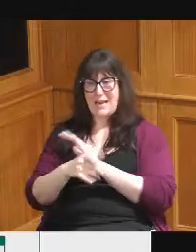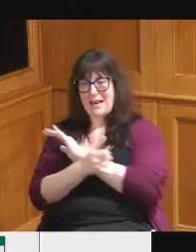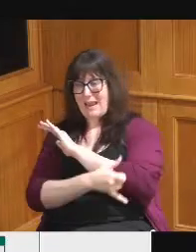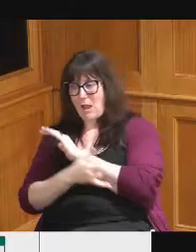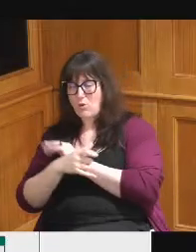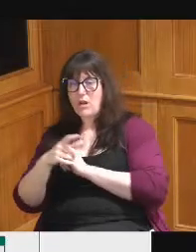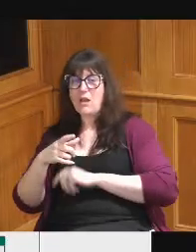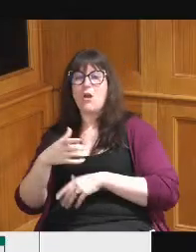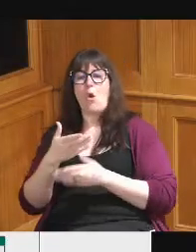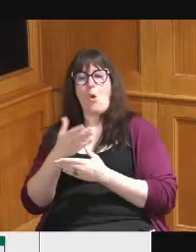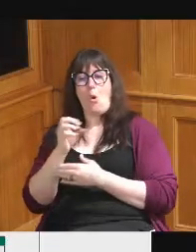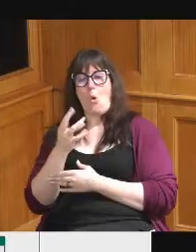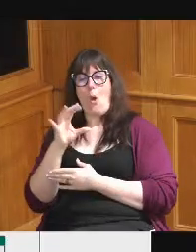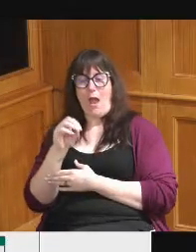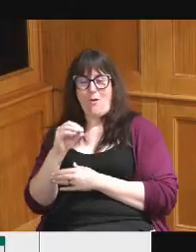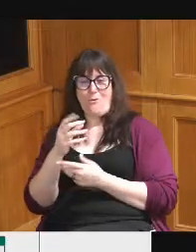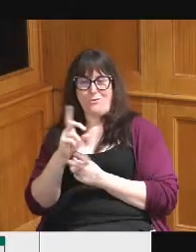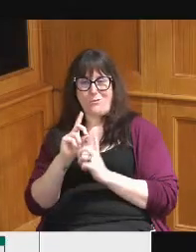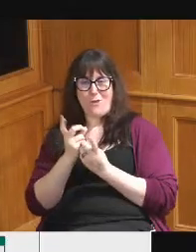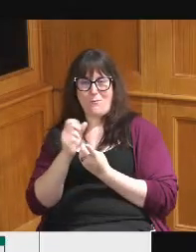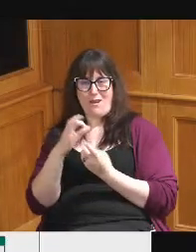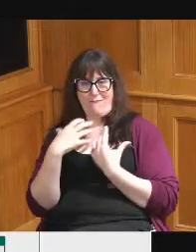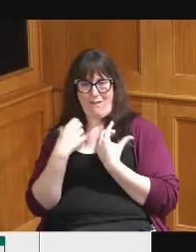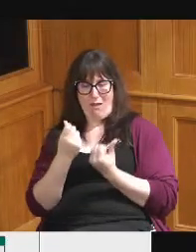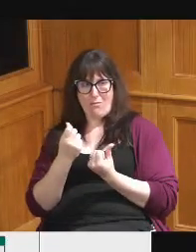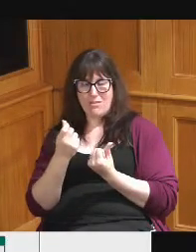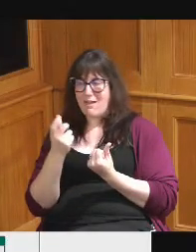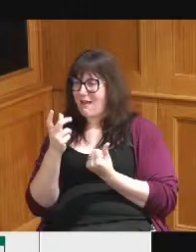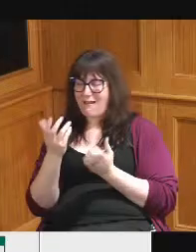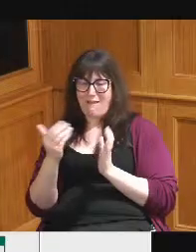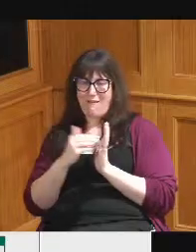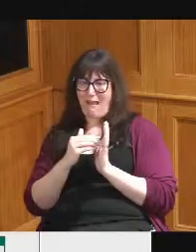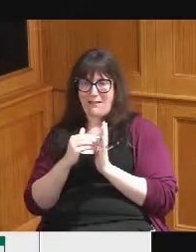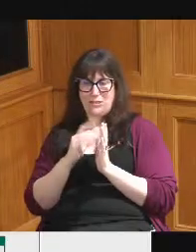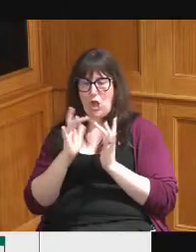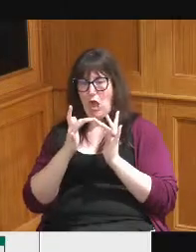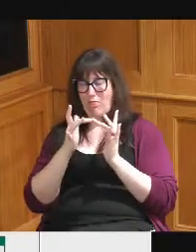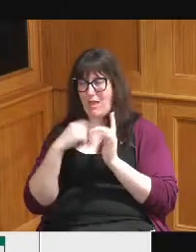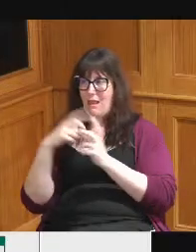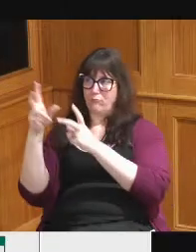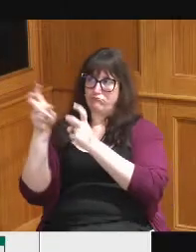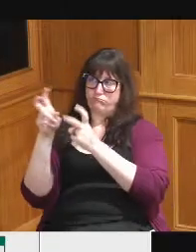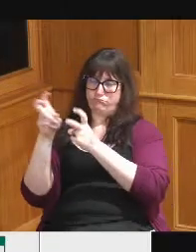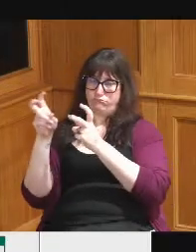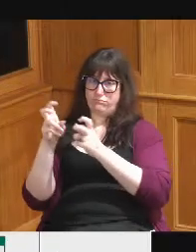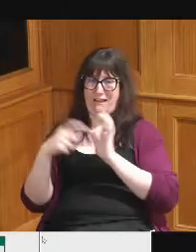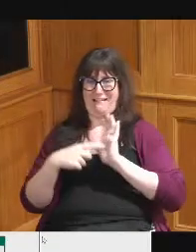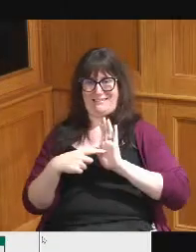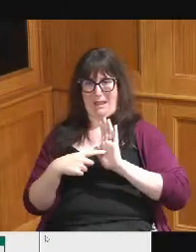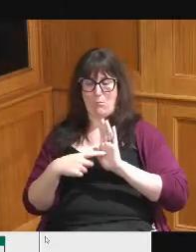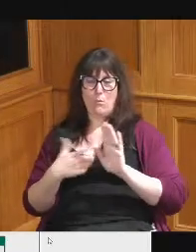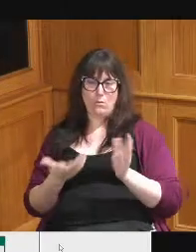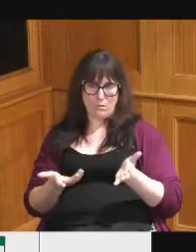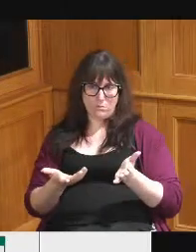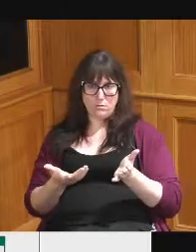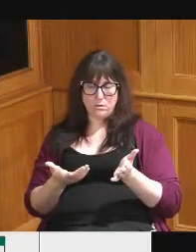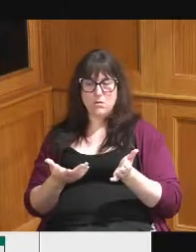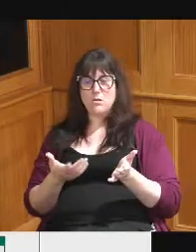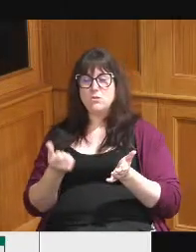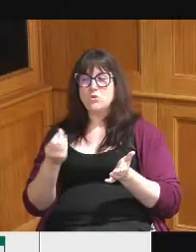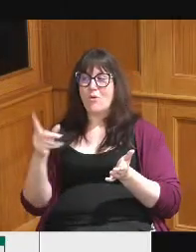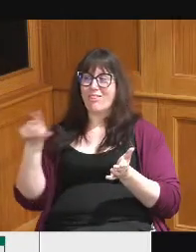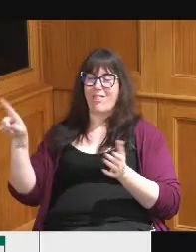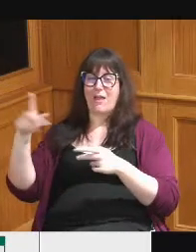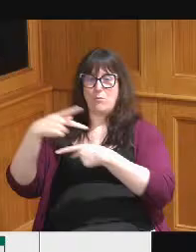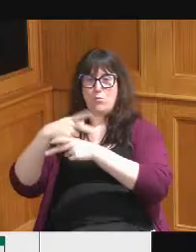of Health. And here I've just taken, again, off the internet, examples of those data. And then Hamilton County Public Health